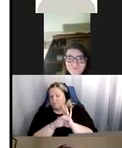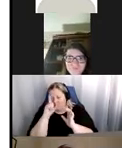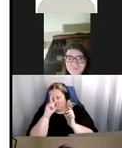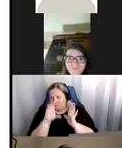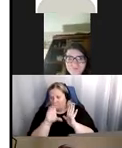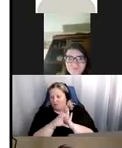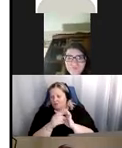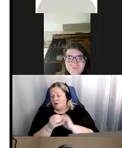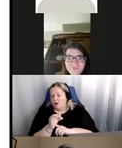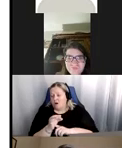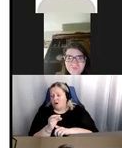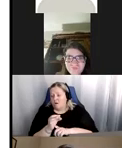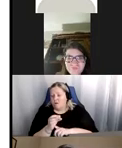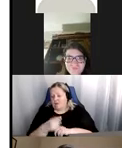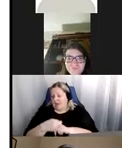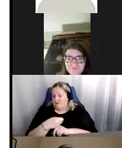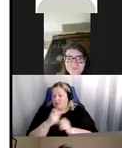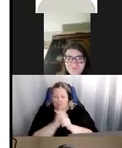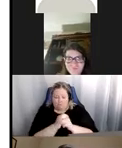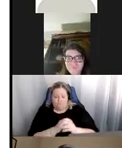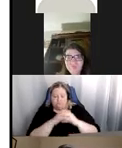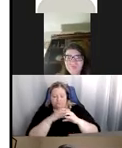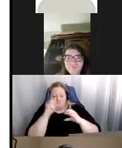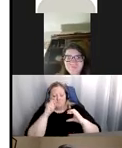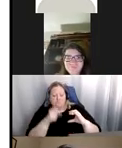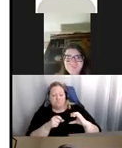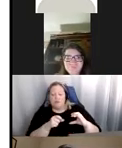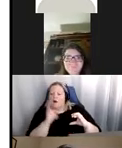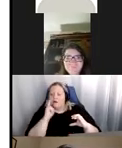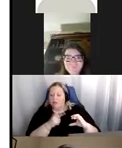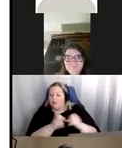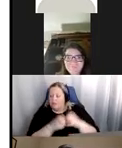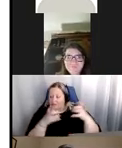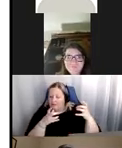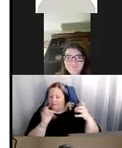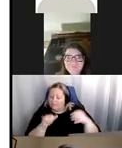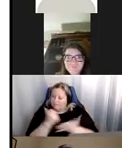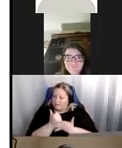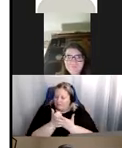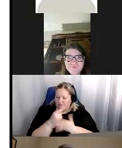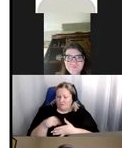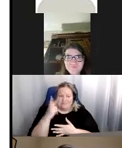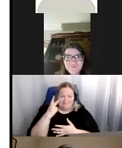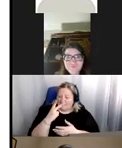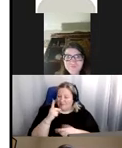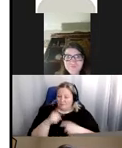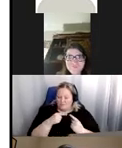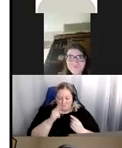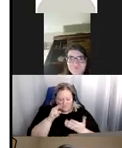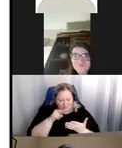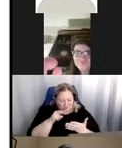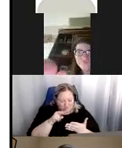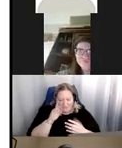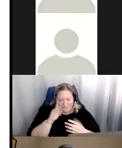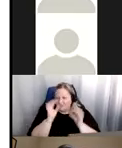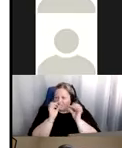a handheld magnifier. So this can help you see things that you might be struggling to see. Not only